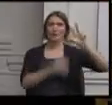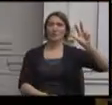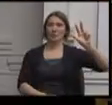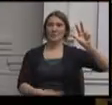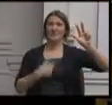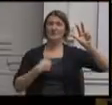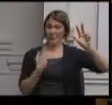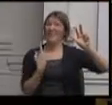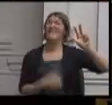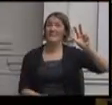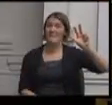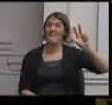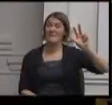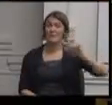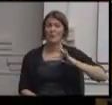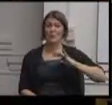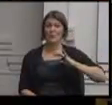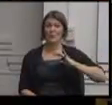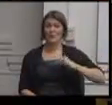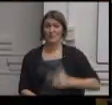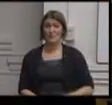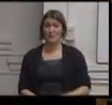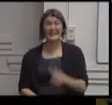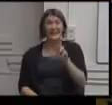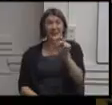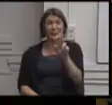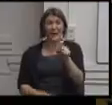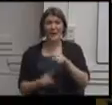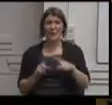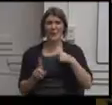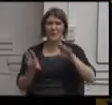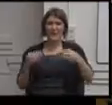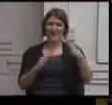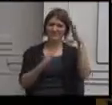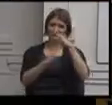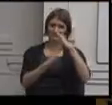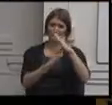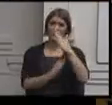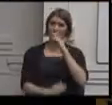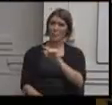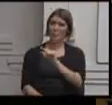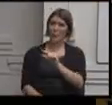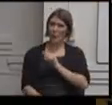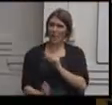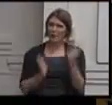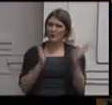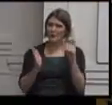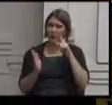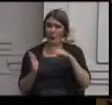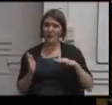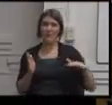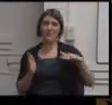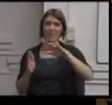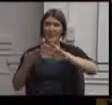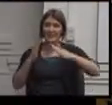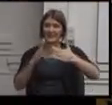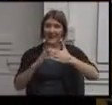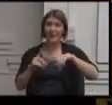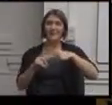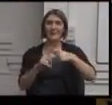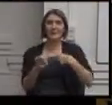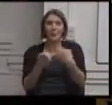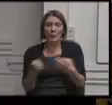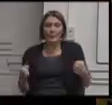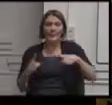So, as you can see, the services that we provide to the town, as well as the tools, if you will,